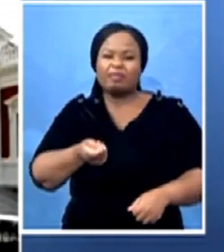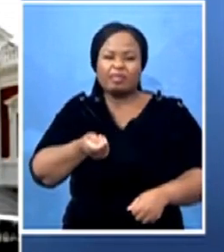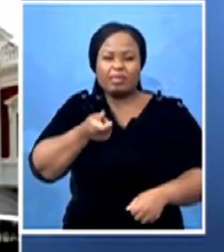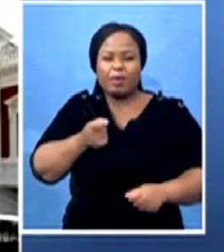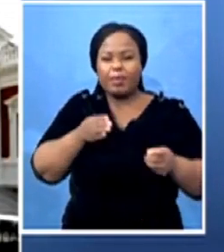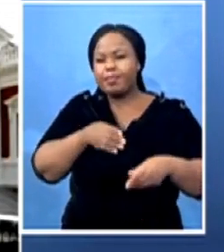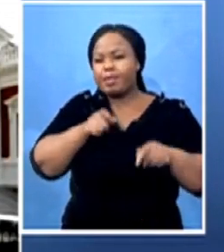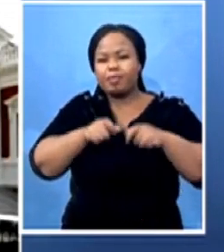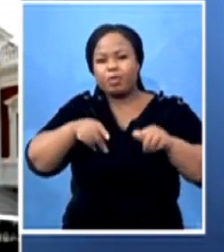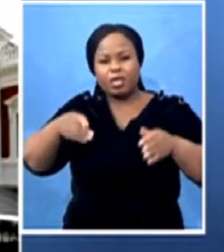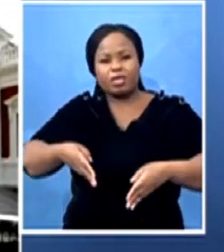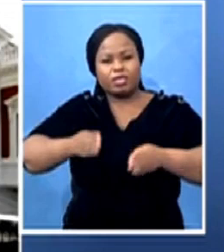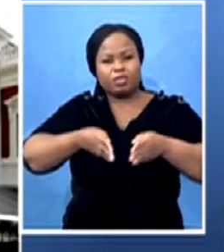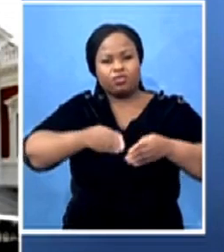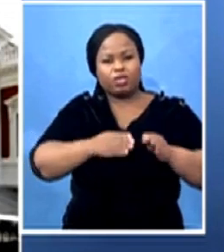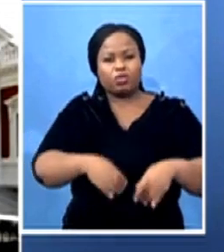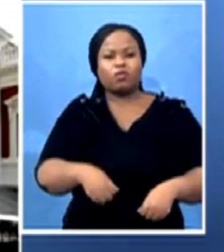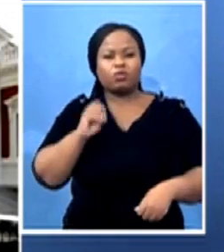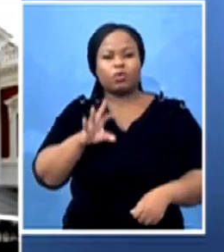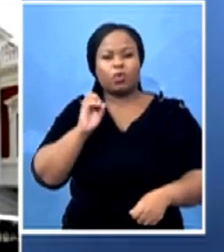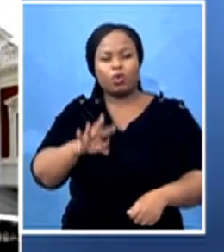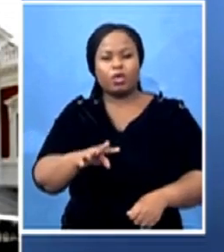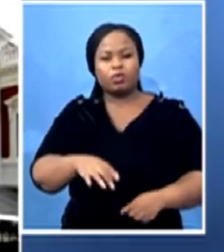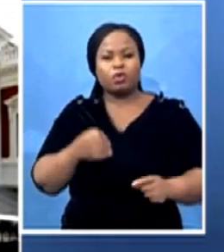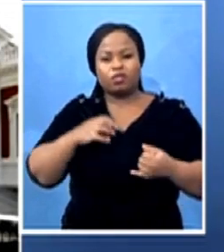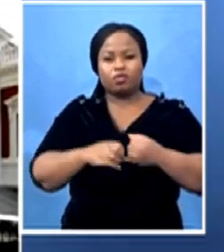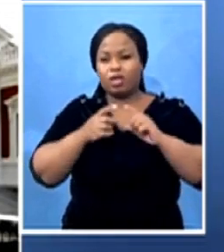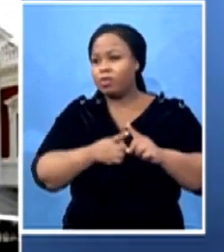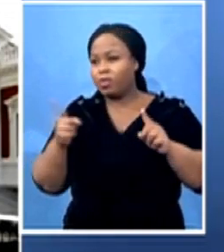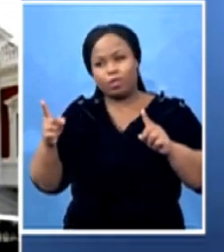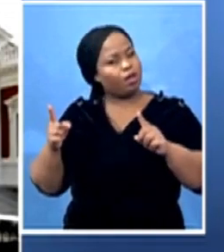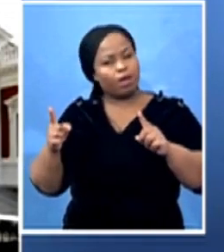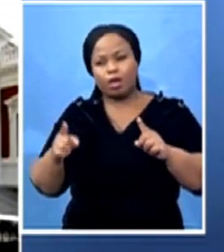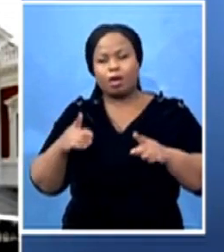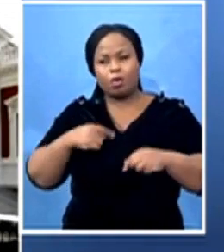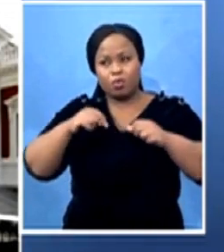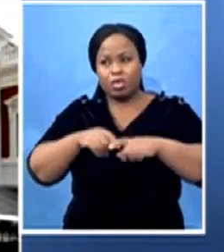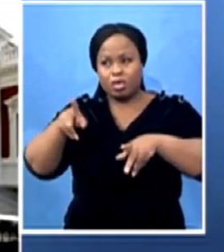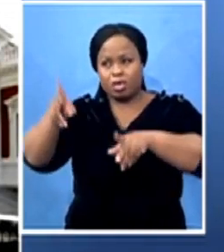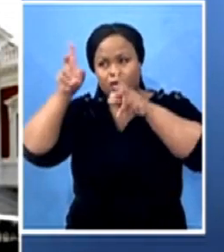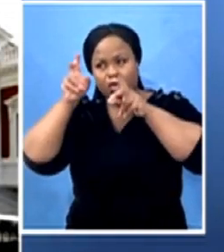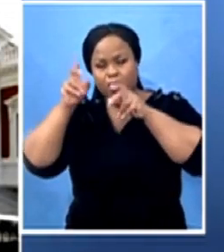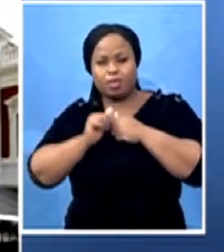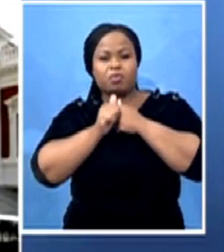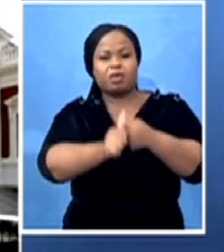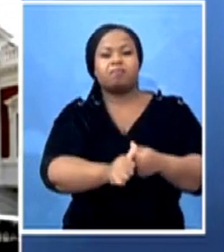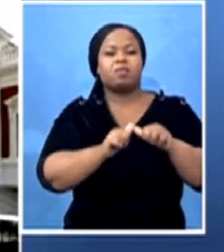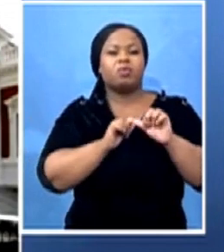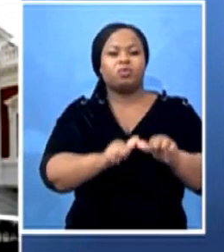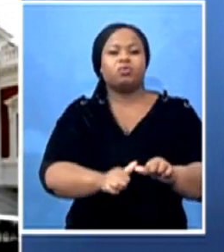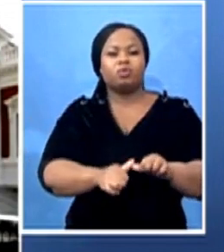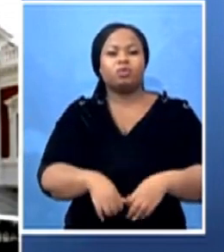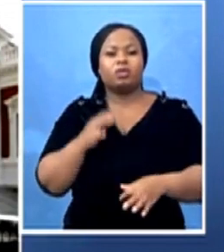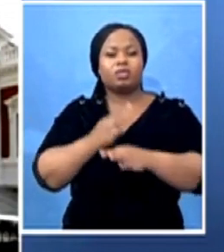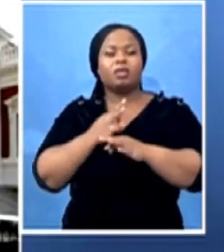Dryhards are heard. You have played your role well, Ntate Mlangeni, for us, the younger ones, to follow on. You